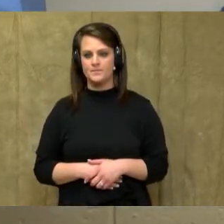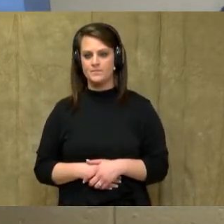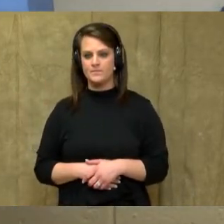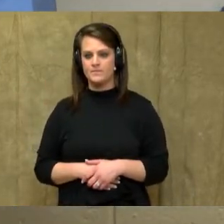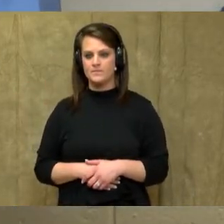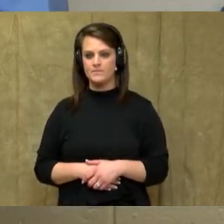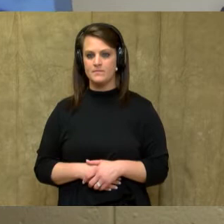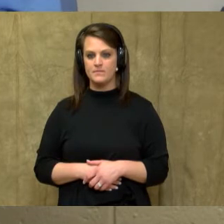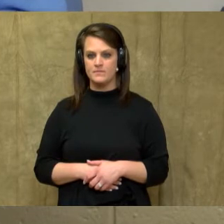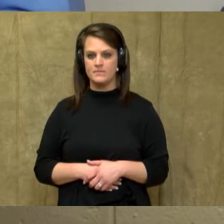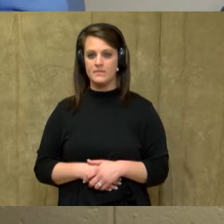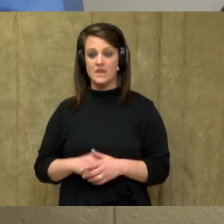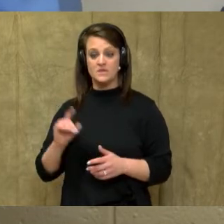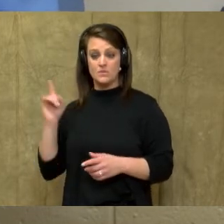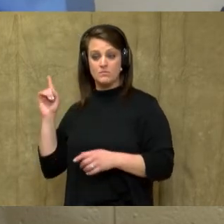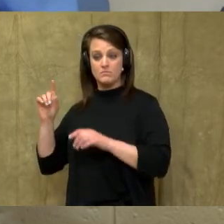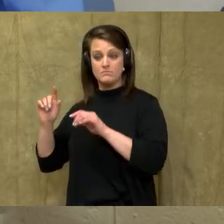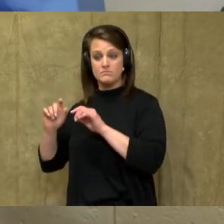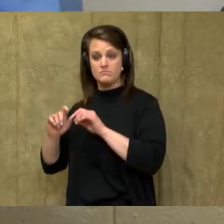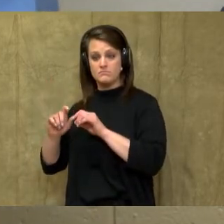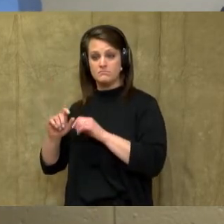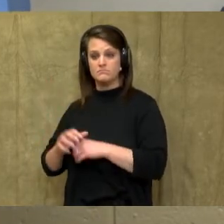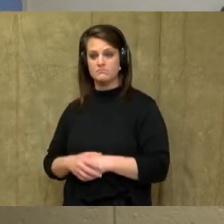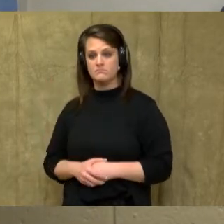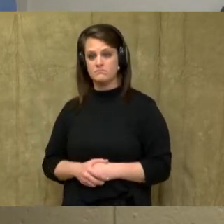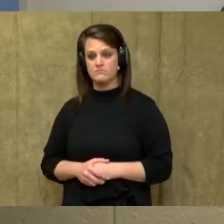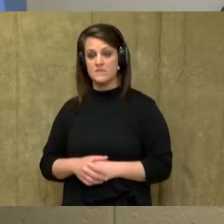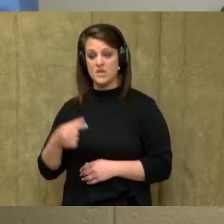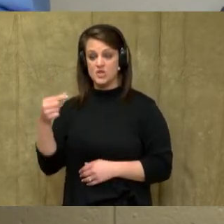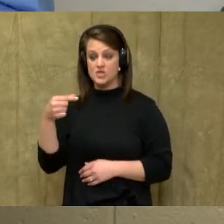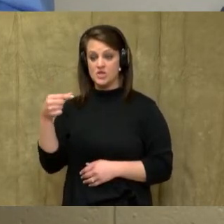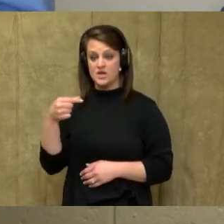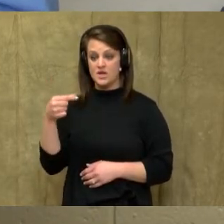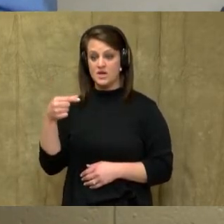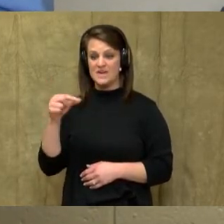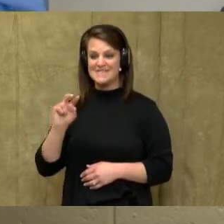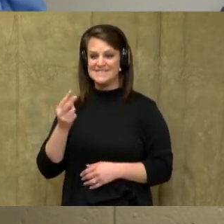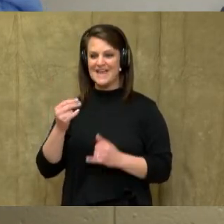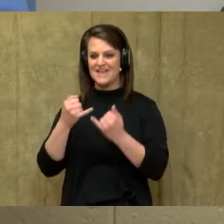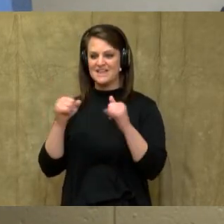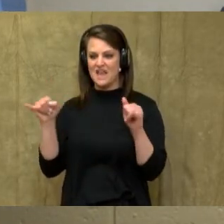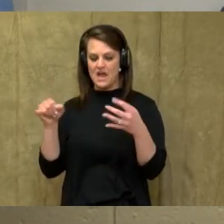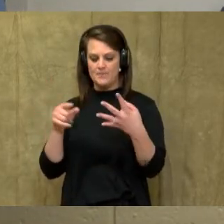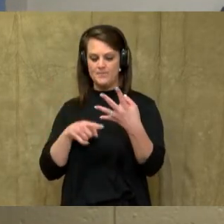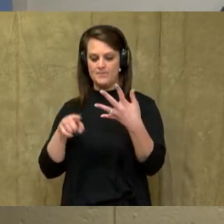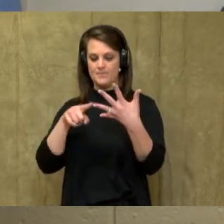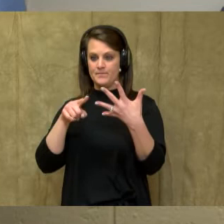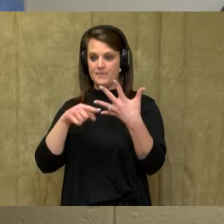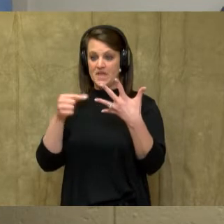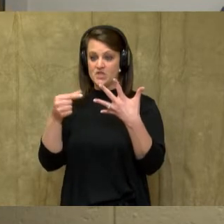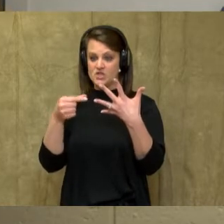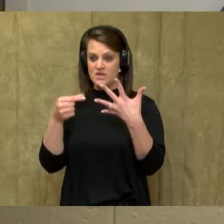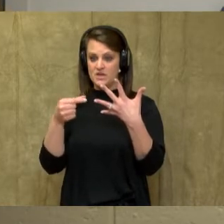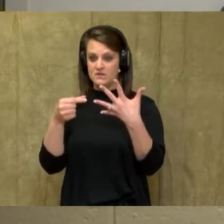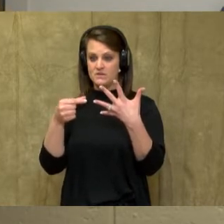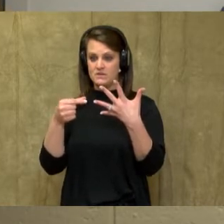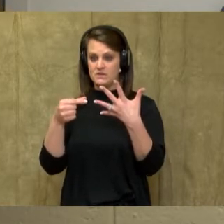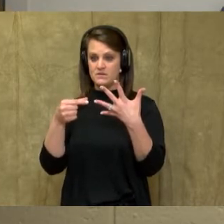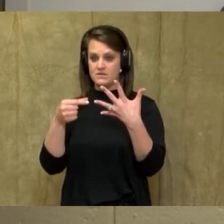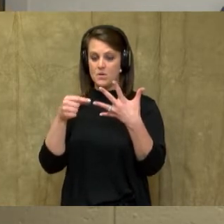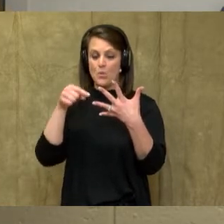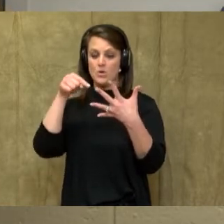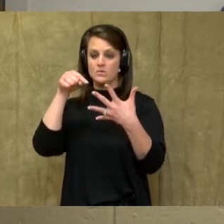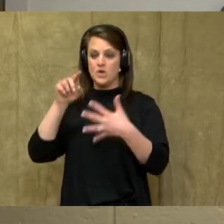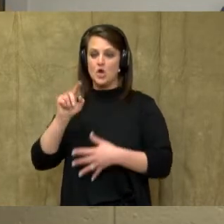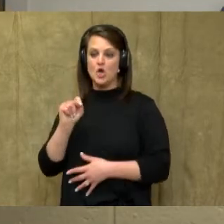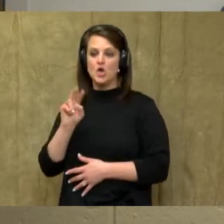this page, the G is on the second line from the bottom. Well, this treble clef,